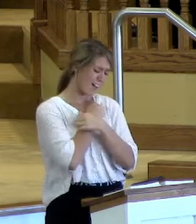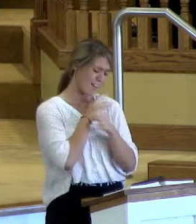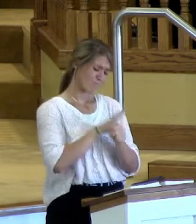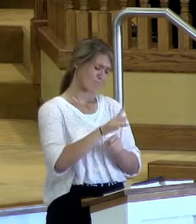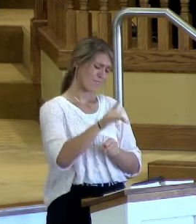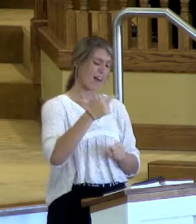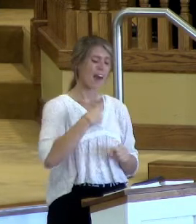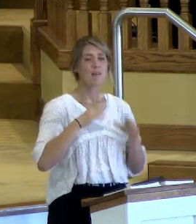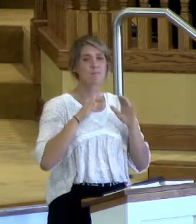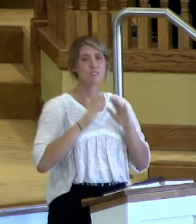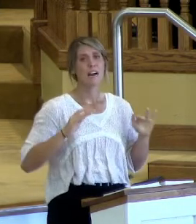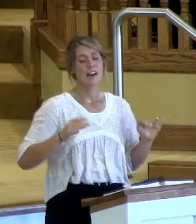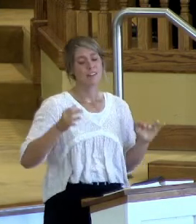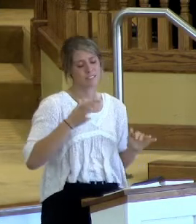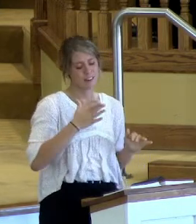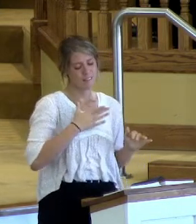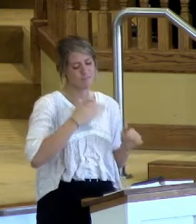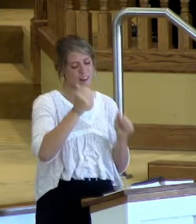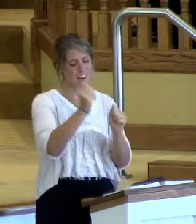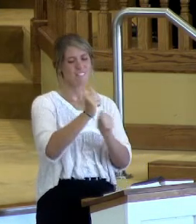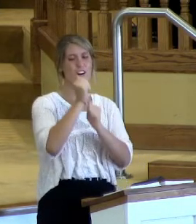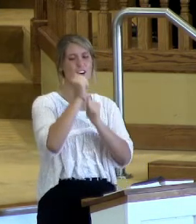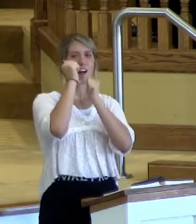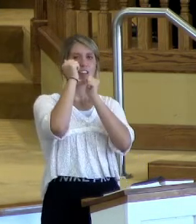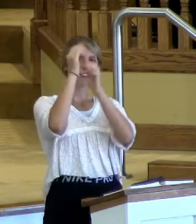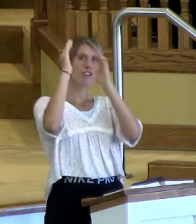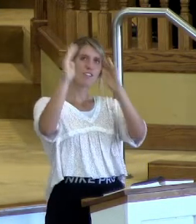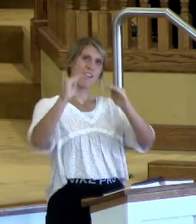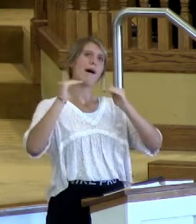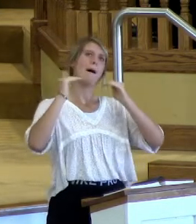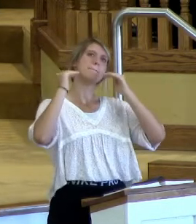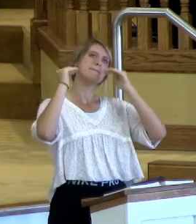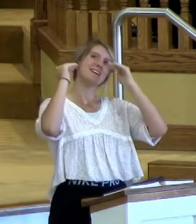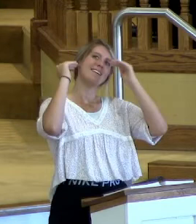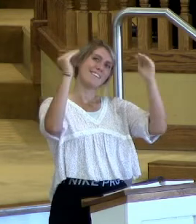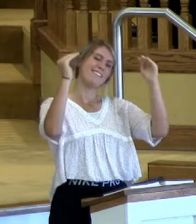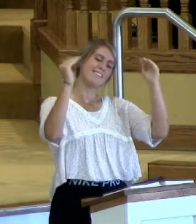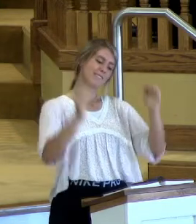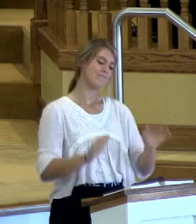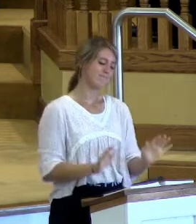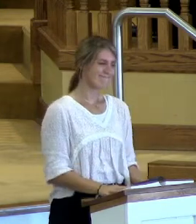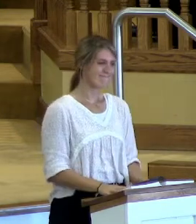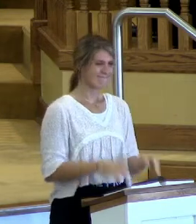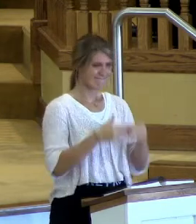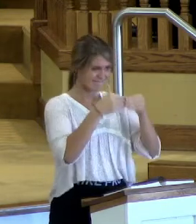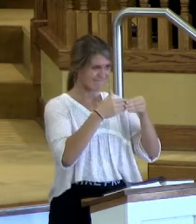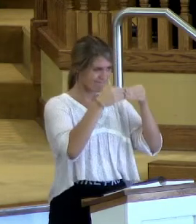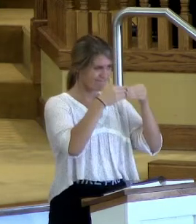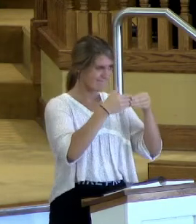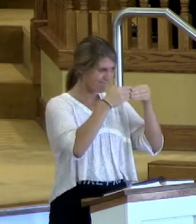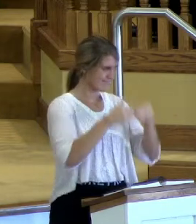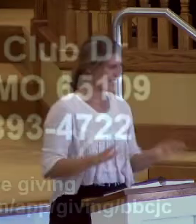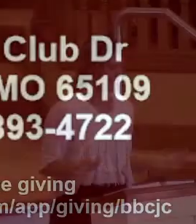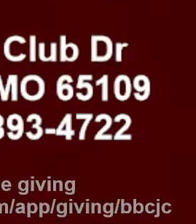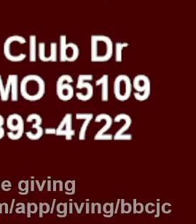with love. I'm a child of my Father above. Go ahead and shake